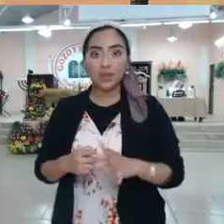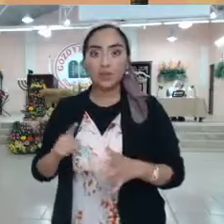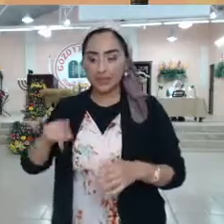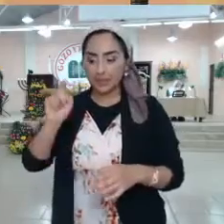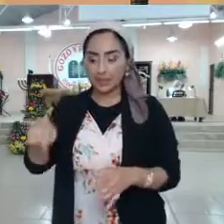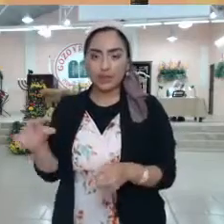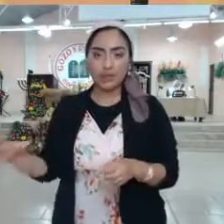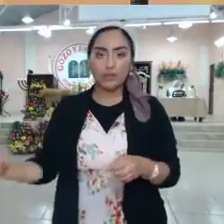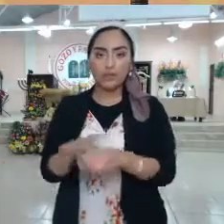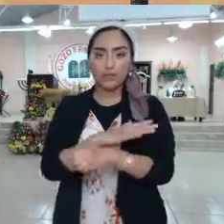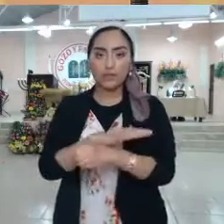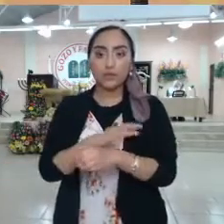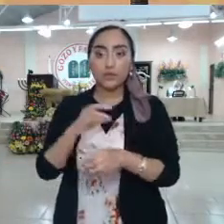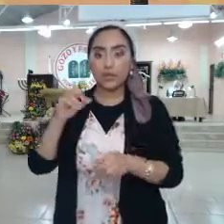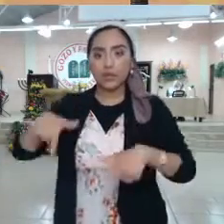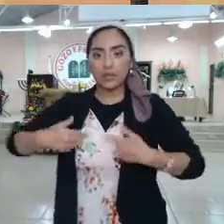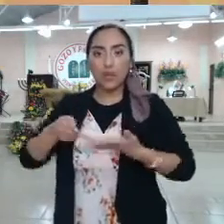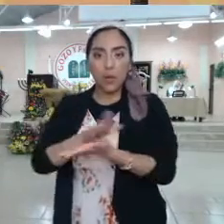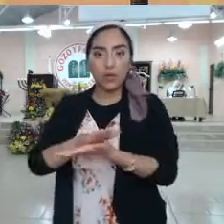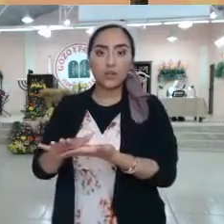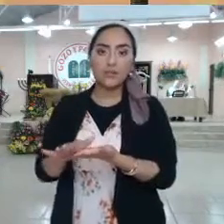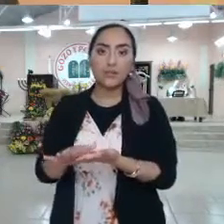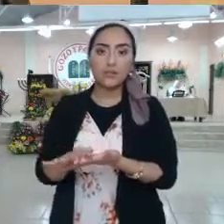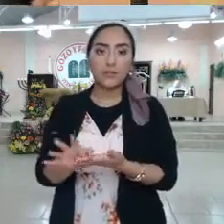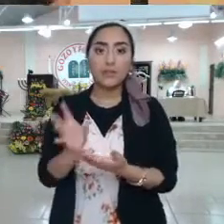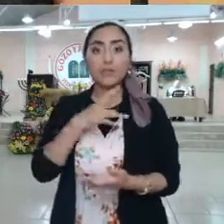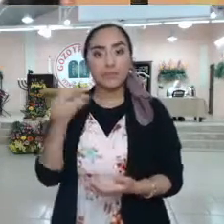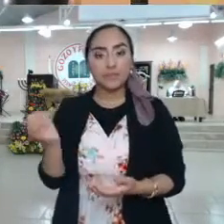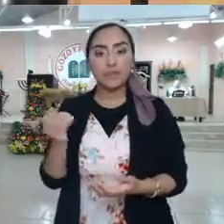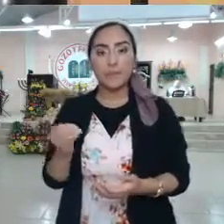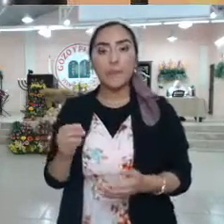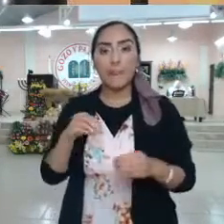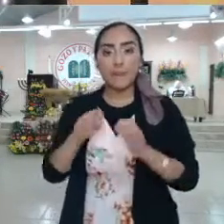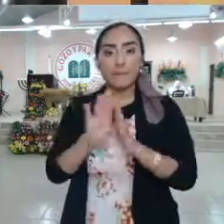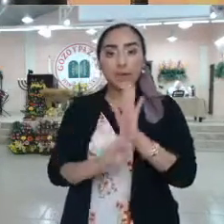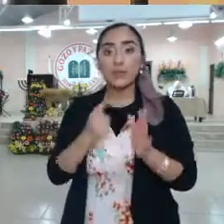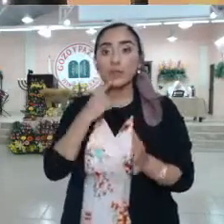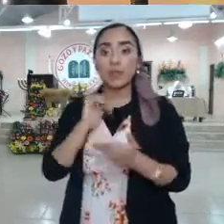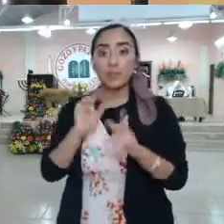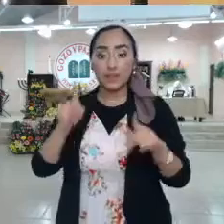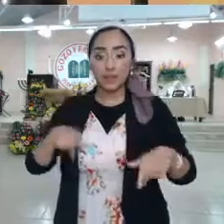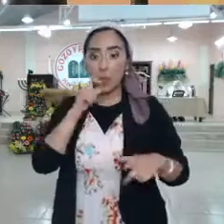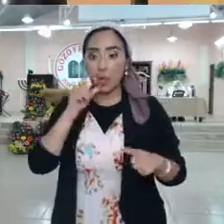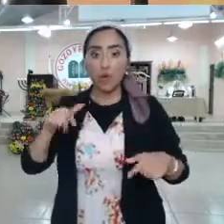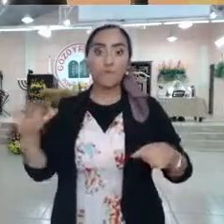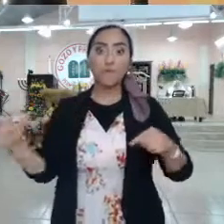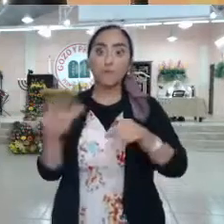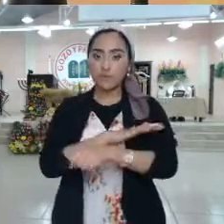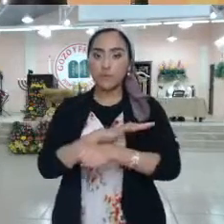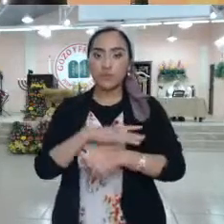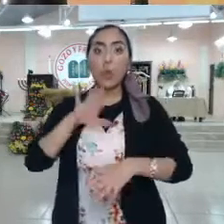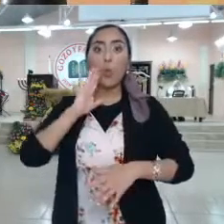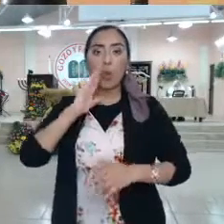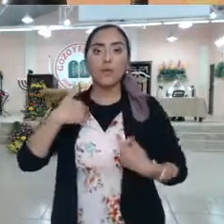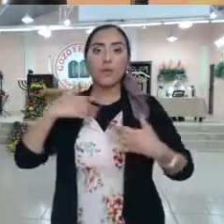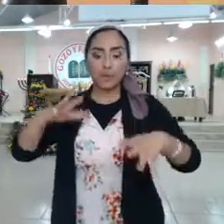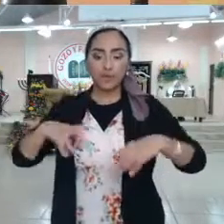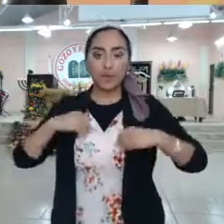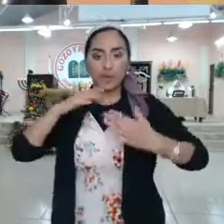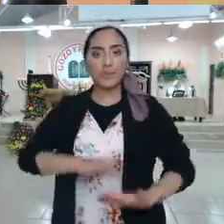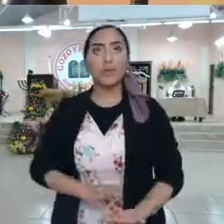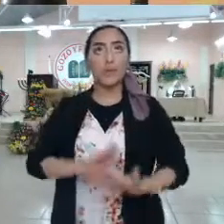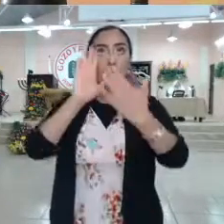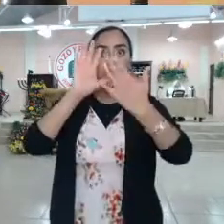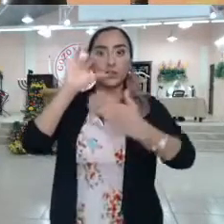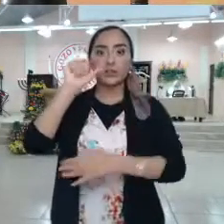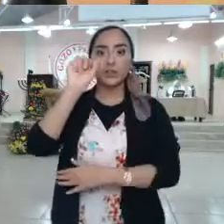íntegro, means esté that it is completo en la complete, it is santidad. full in holiness. Entonces, el Tanaj So, dice que the los Tanakh says that the íntegros ones that are complete serán aceptados will ante be la presencia